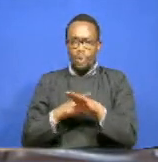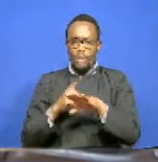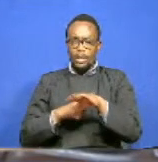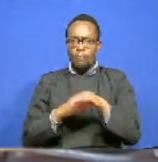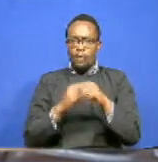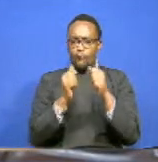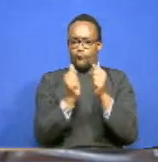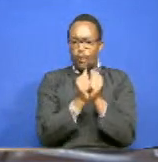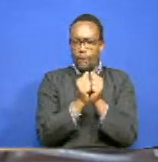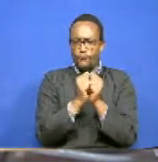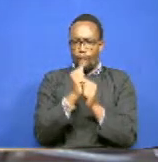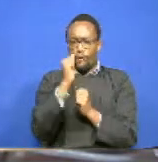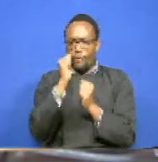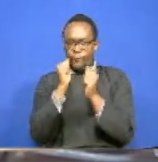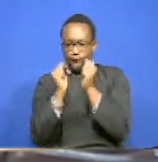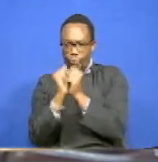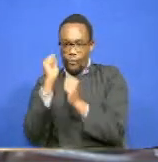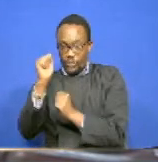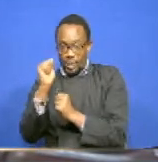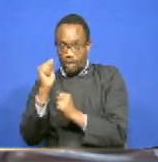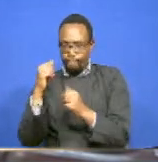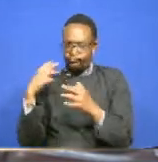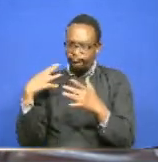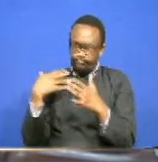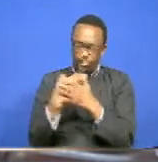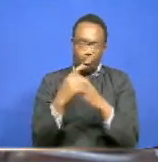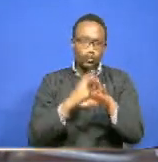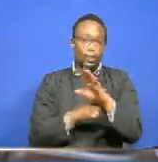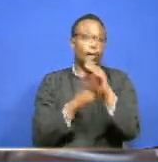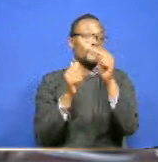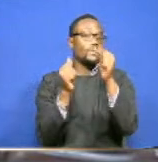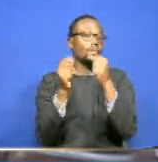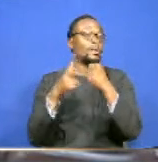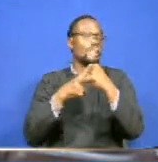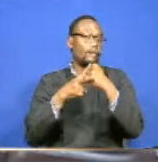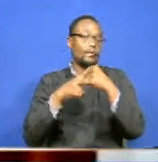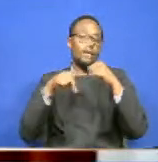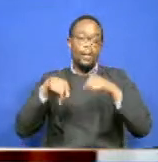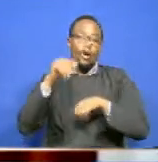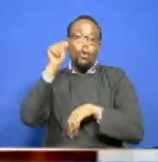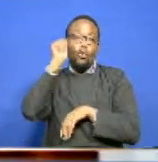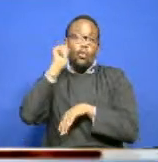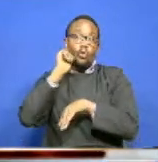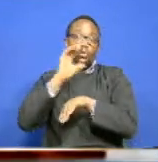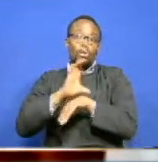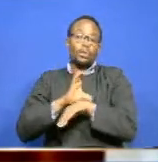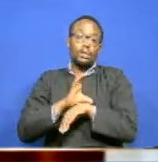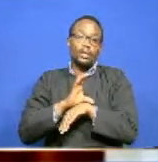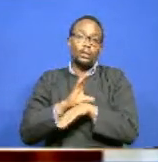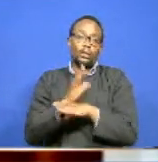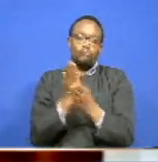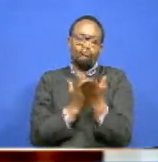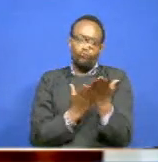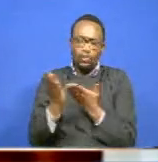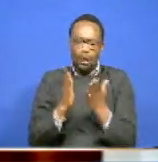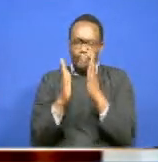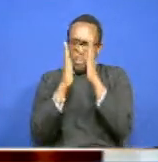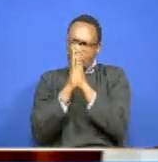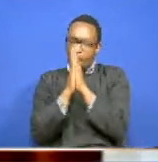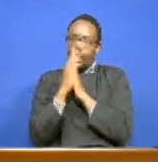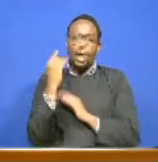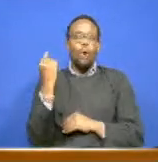to 7 p.m. Kindly come for a physical service here in the cathedral, a service just for